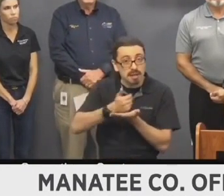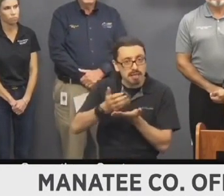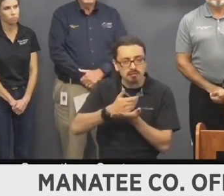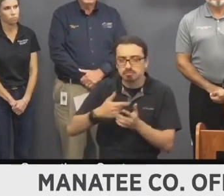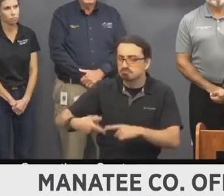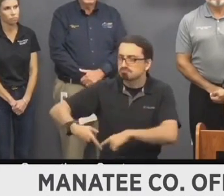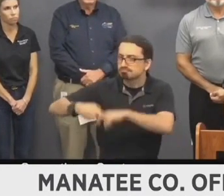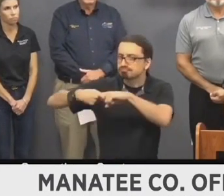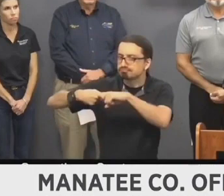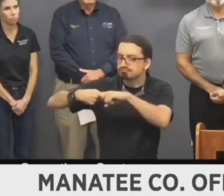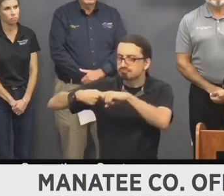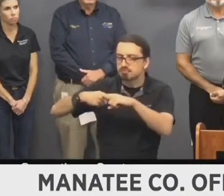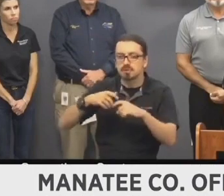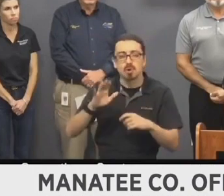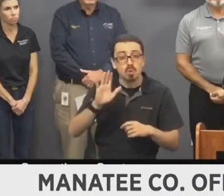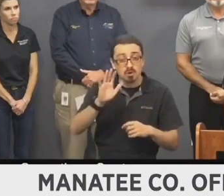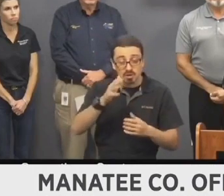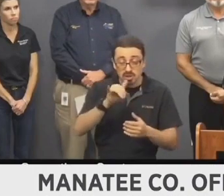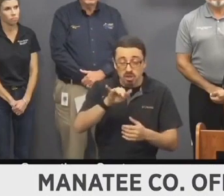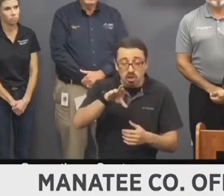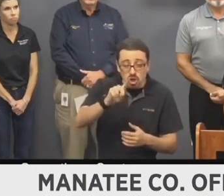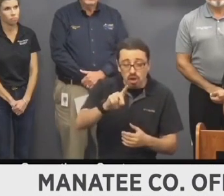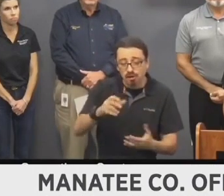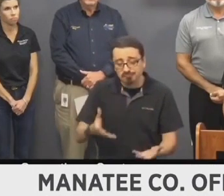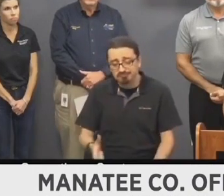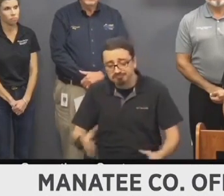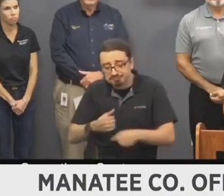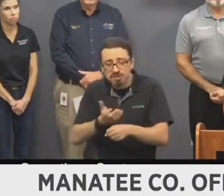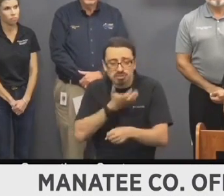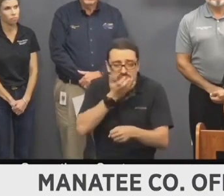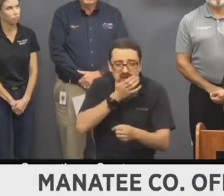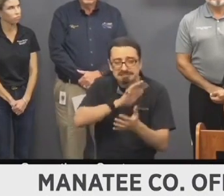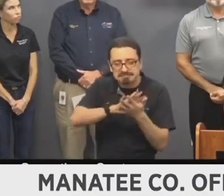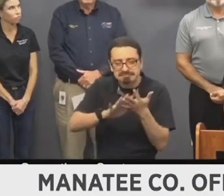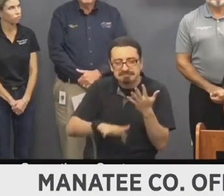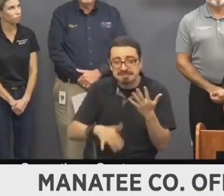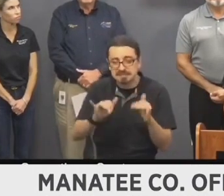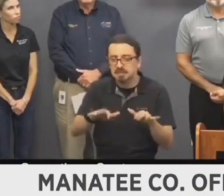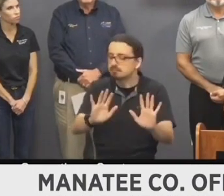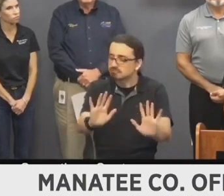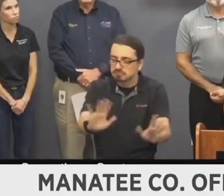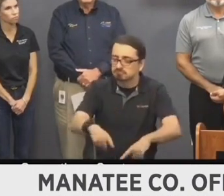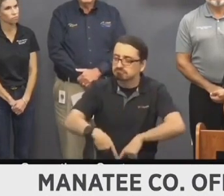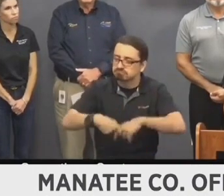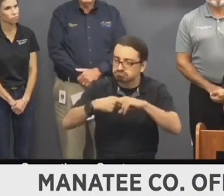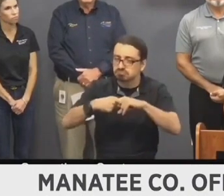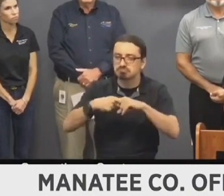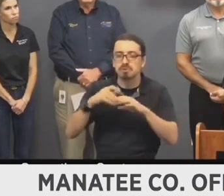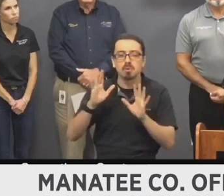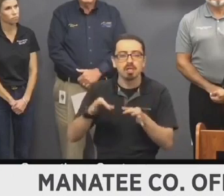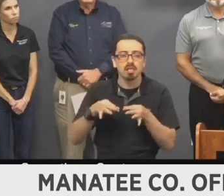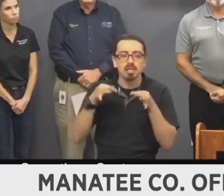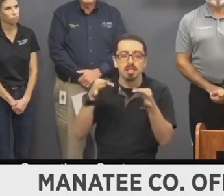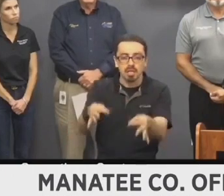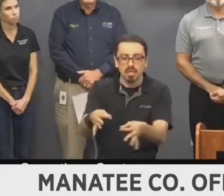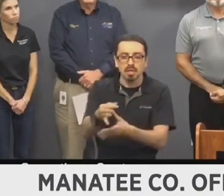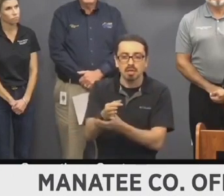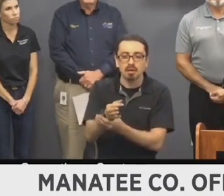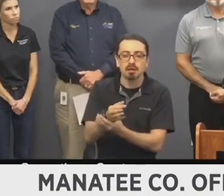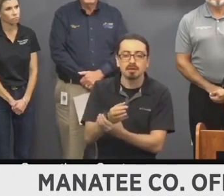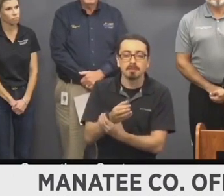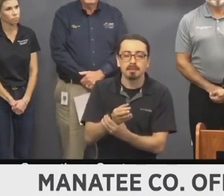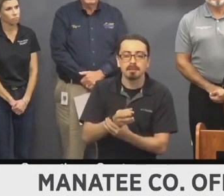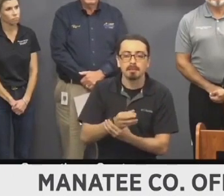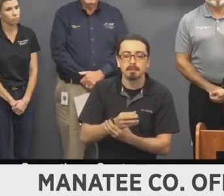canceled for the week. If your trash pickup day was today, you will get picked up Thursday. Thursday's trash pickup will be